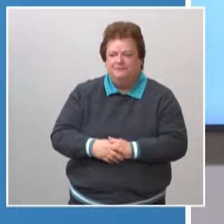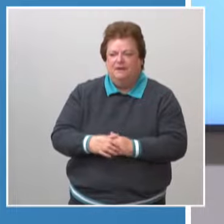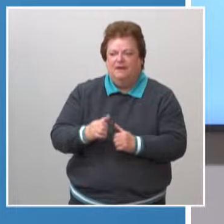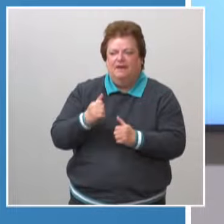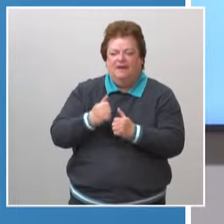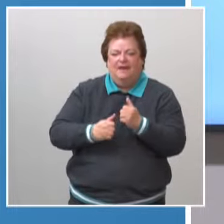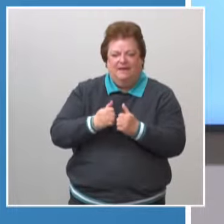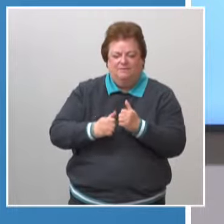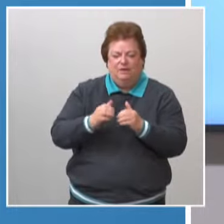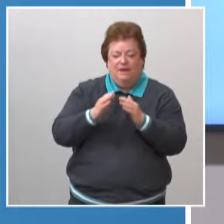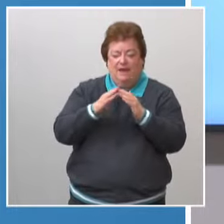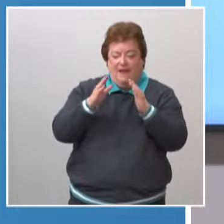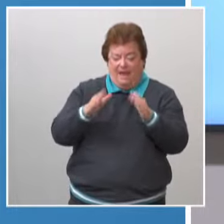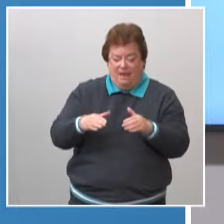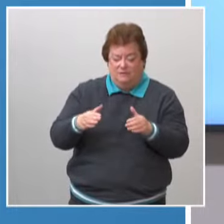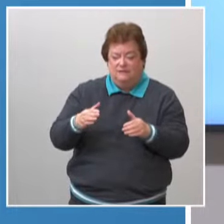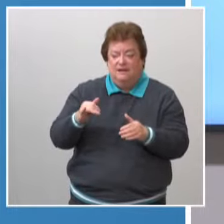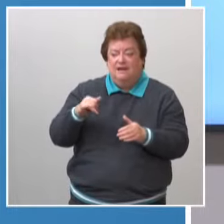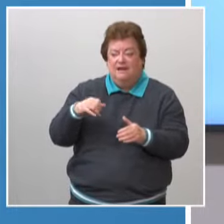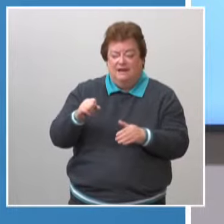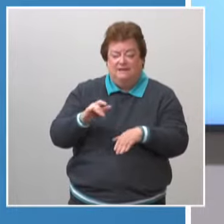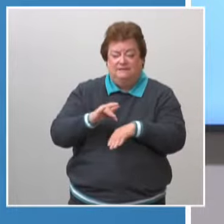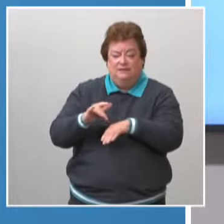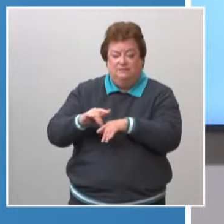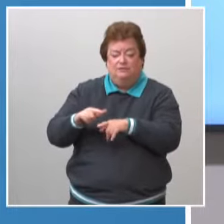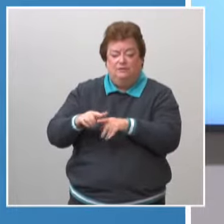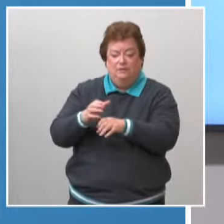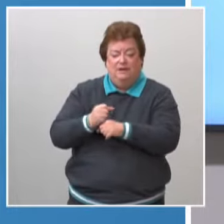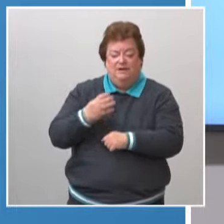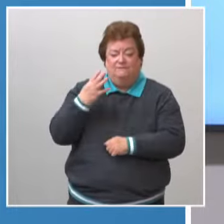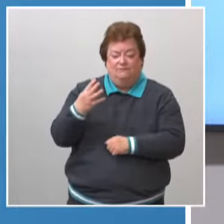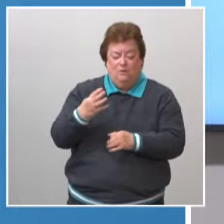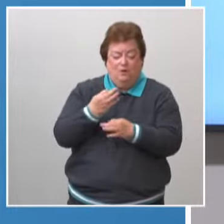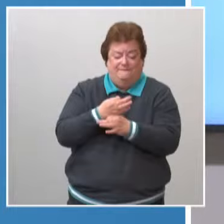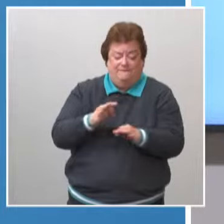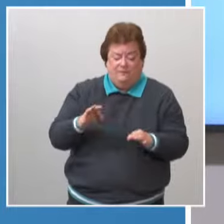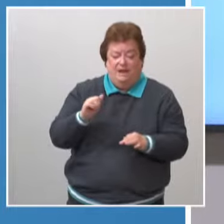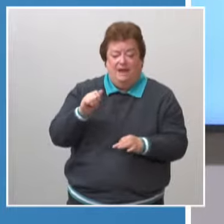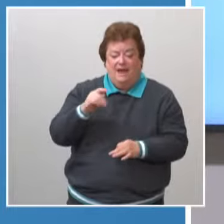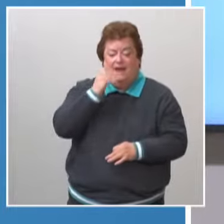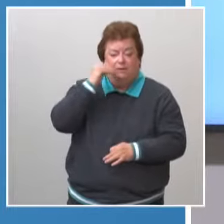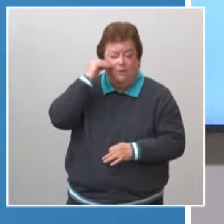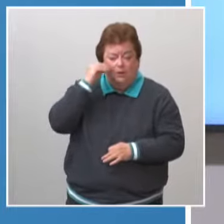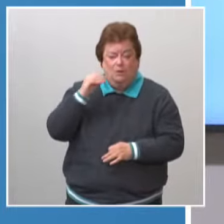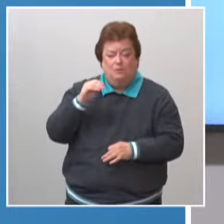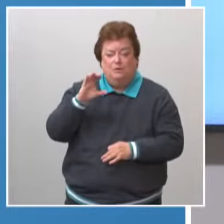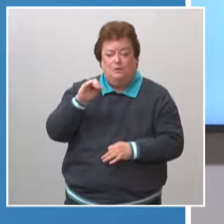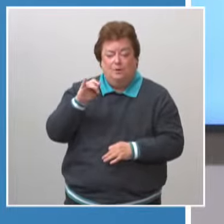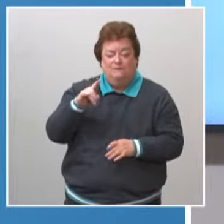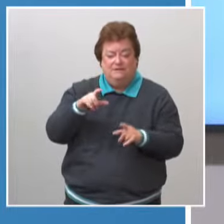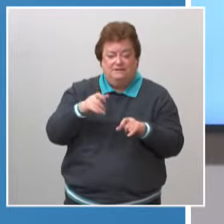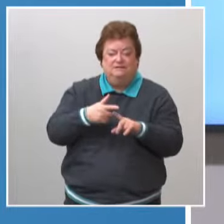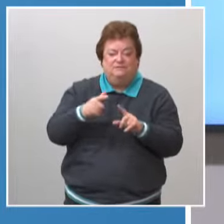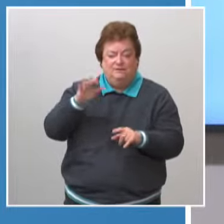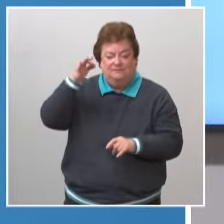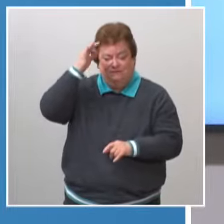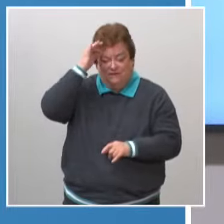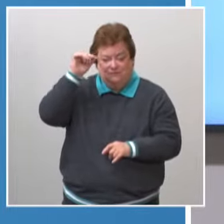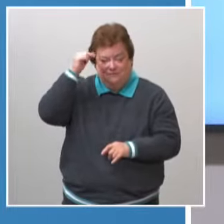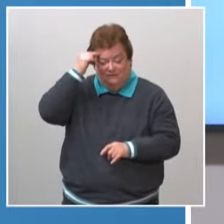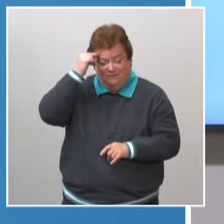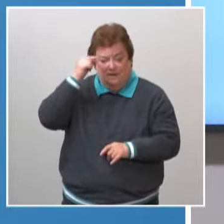the United States is eligible for 4 free at-home COVID-19 tests from the federal government.